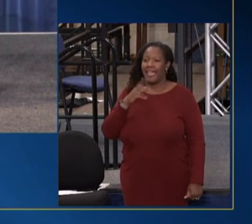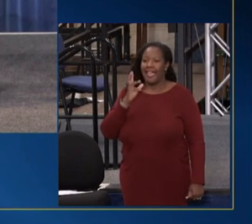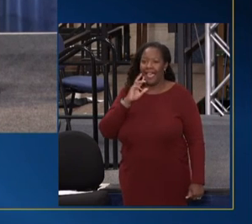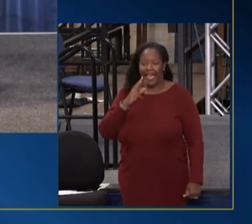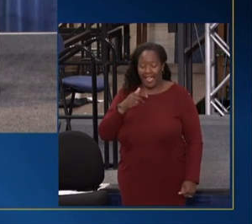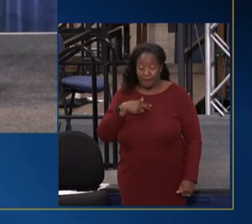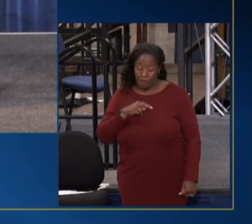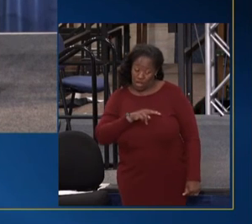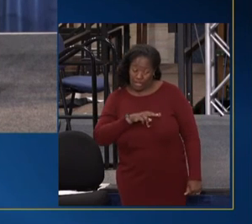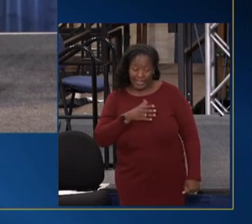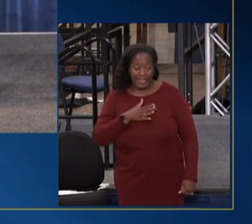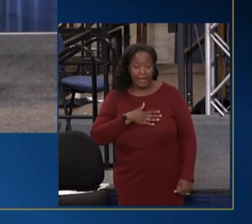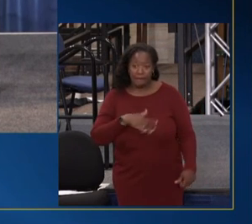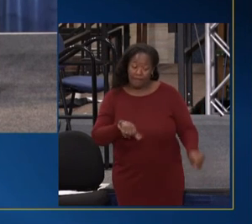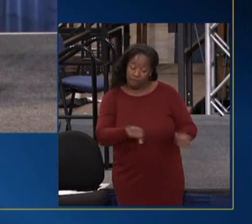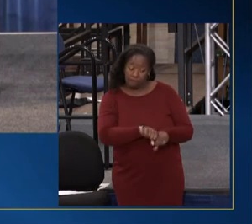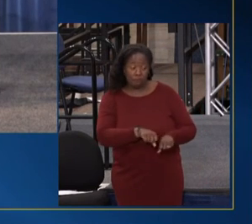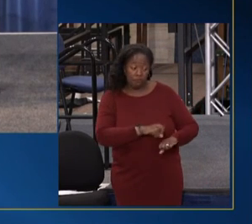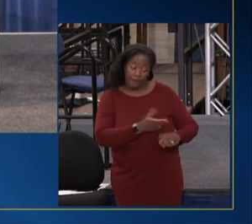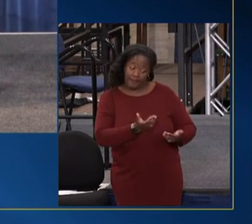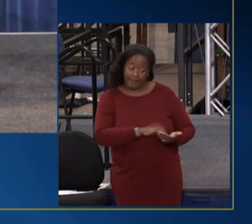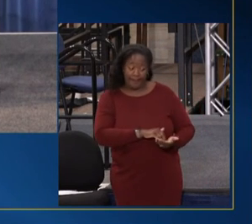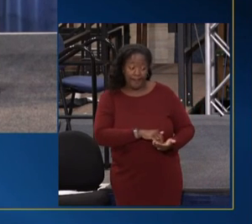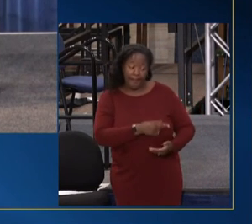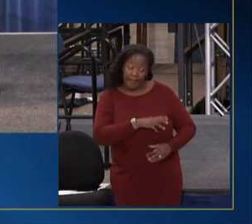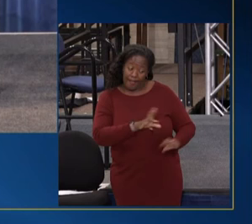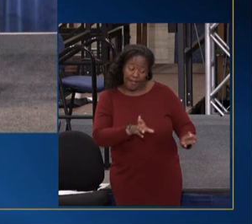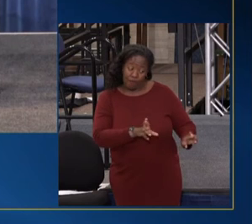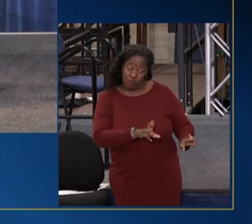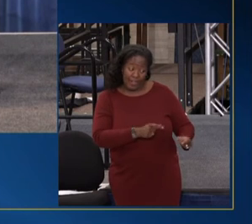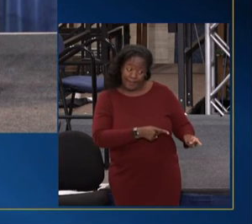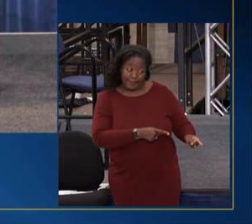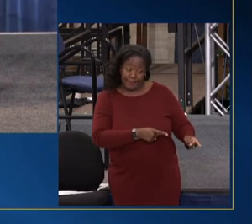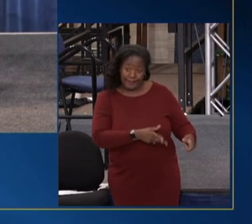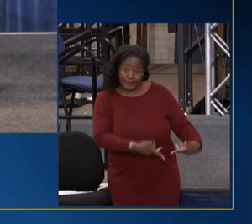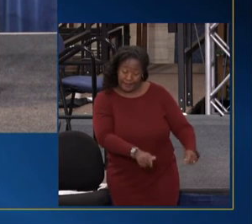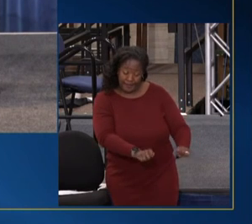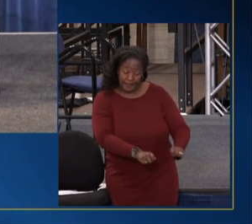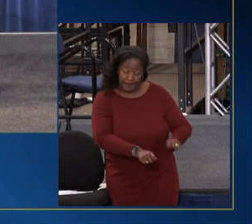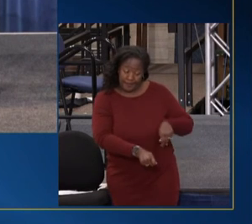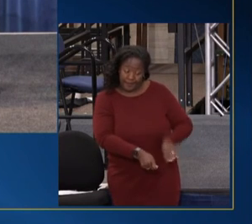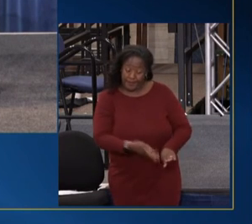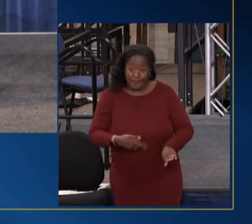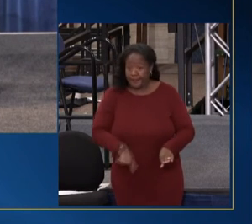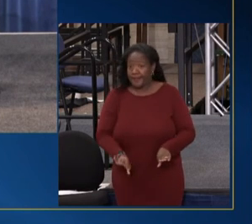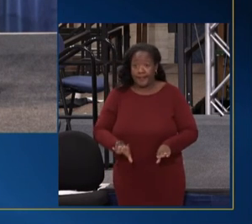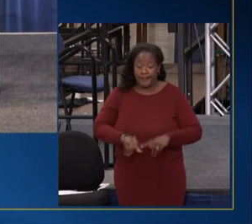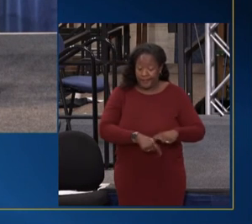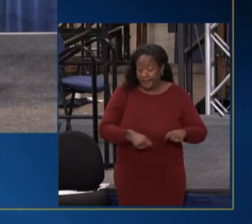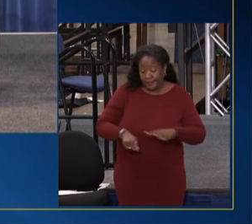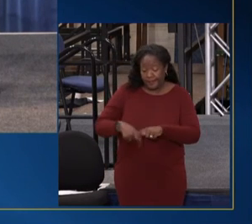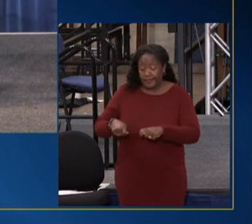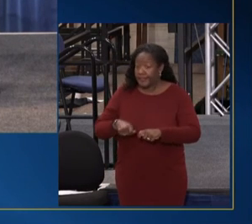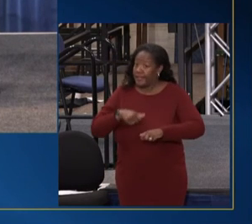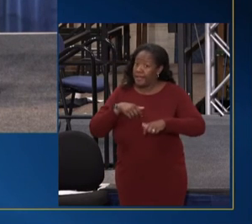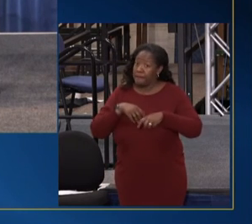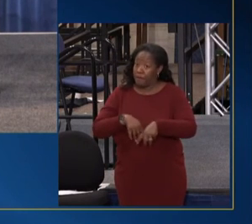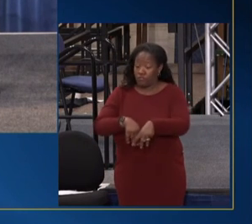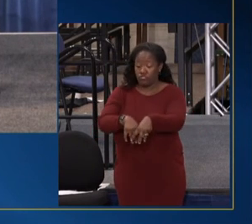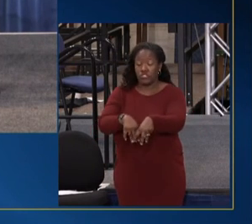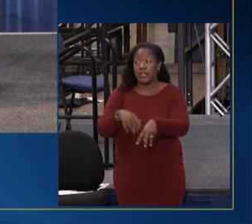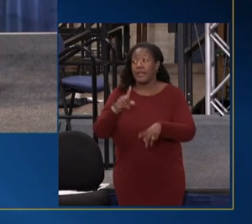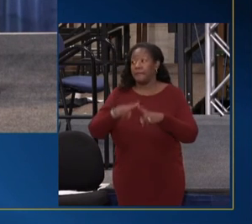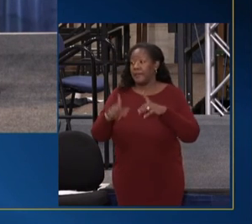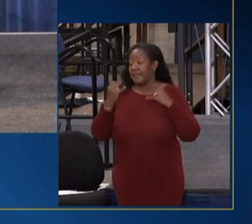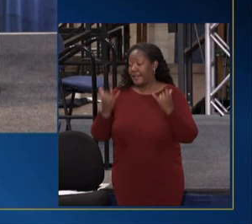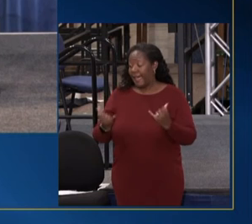again, and I'm ready to march when now and NARAL are all ready to march. But at the same time, really thinking about what does